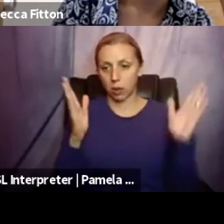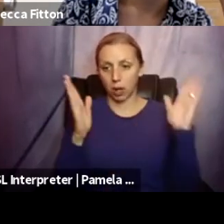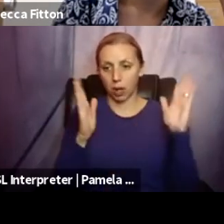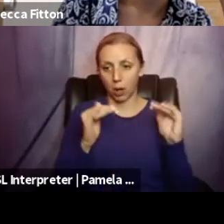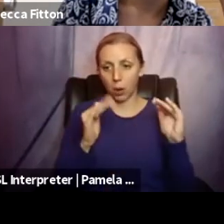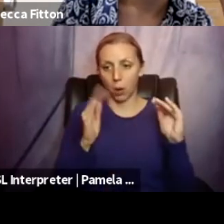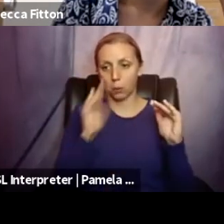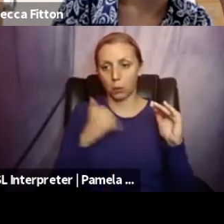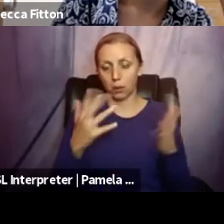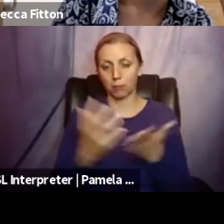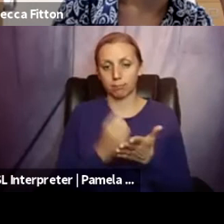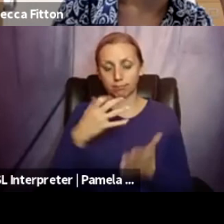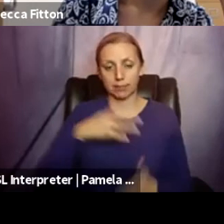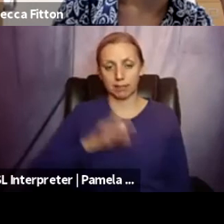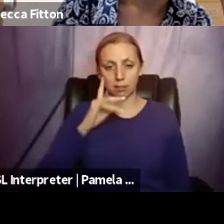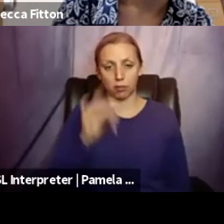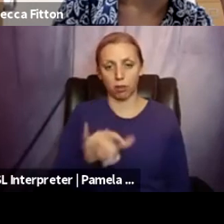advantage of that as well.